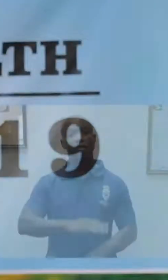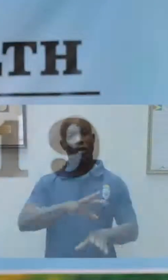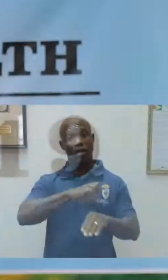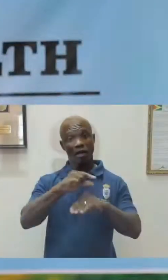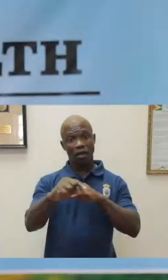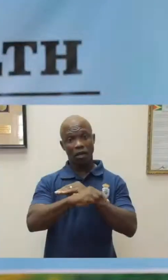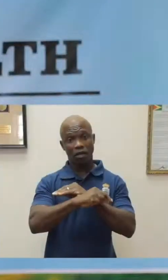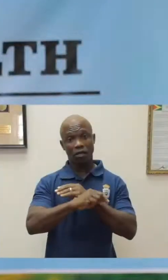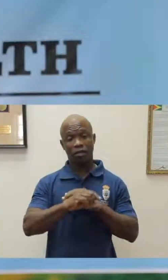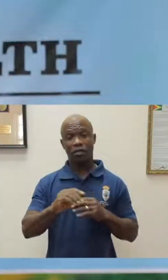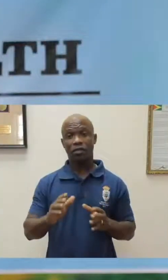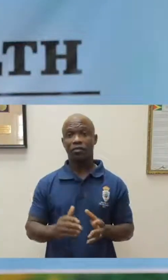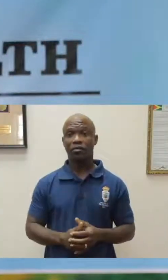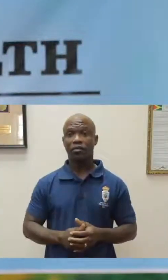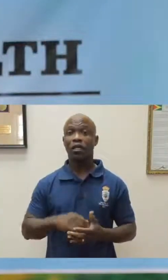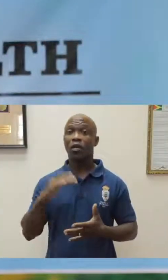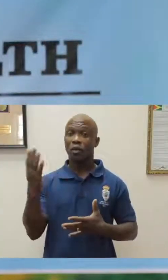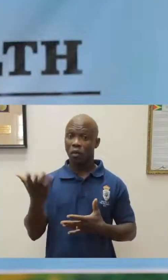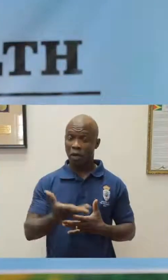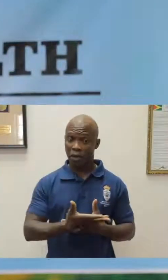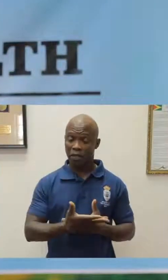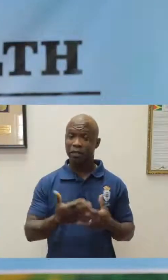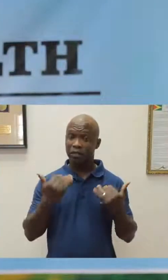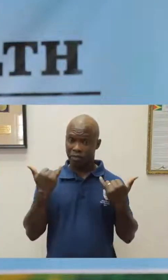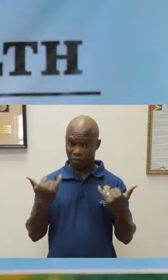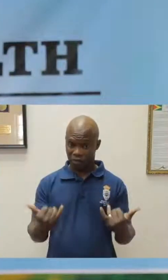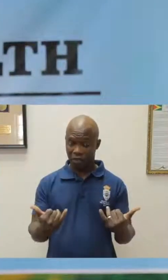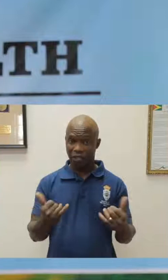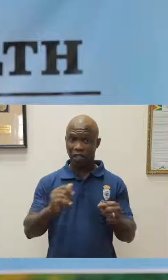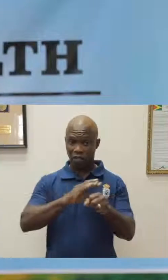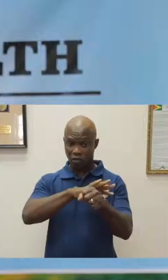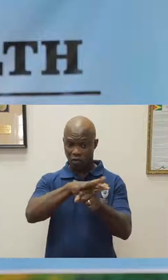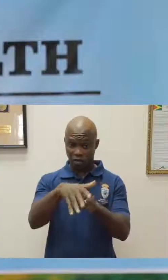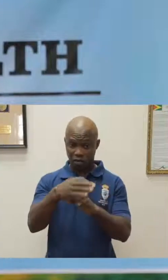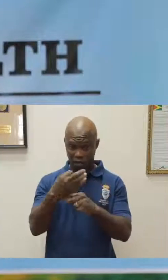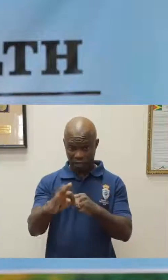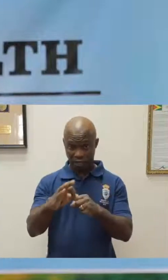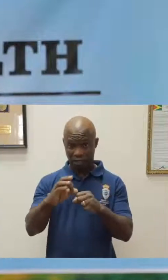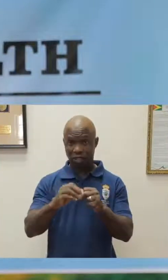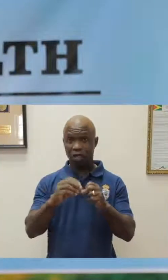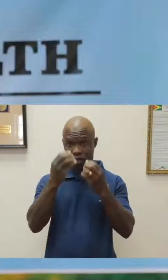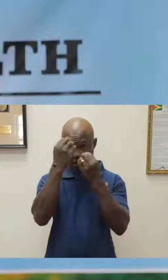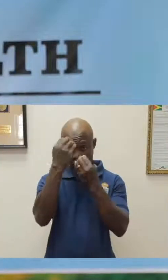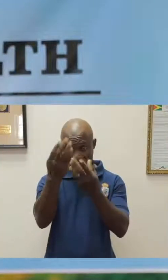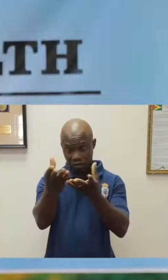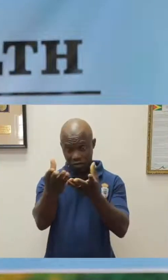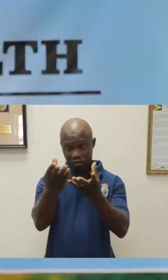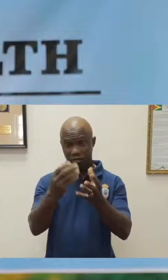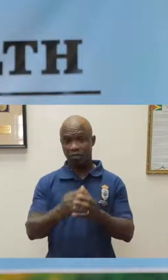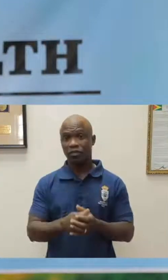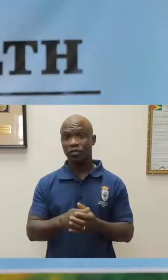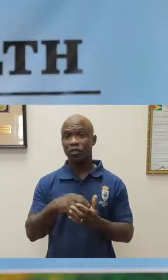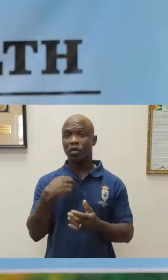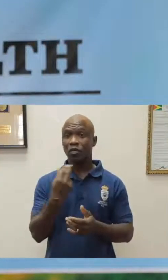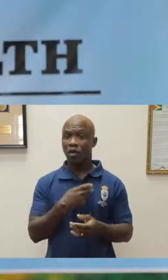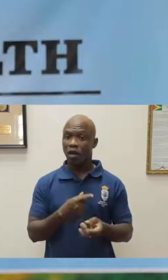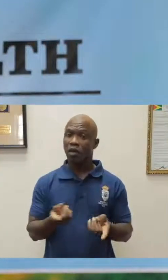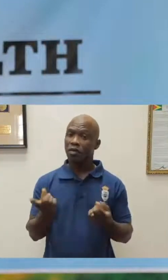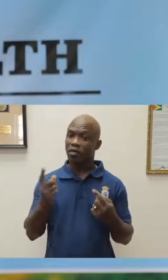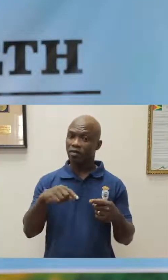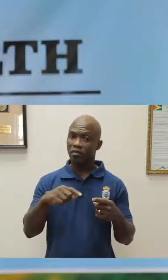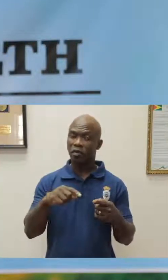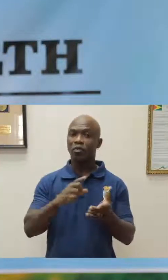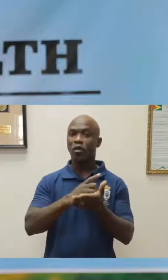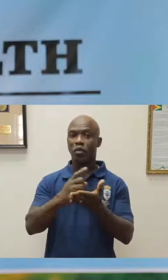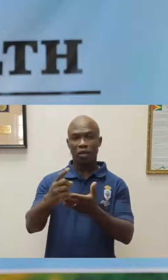My fellow Guyanese, welcome to today's COVID-19 update. We are returning